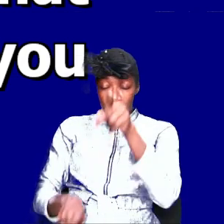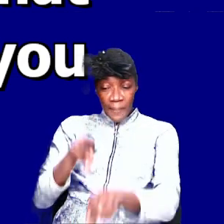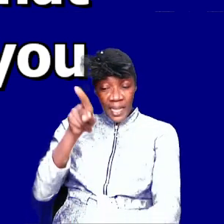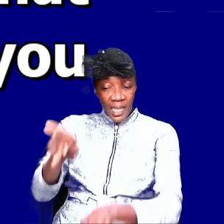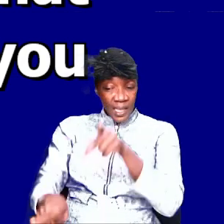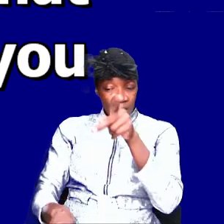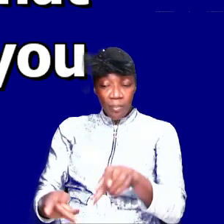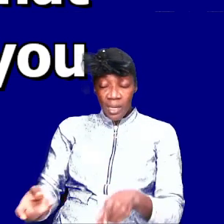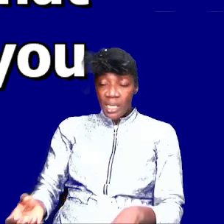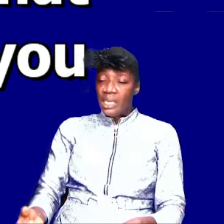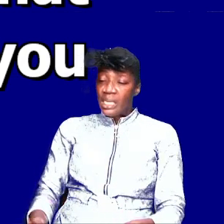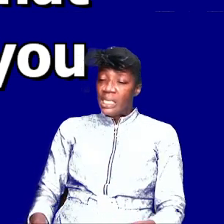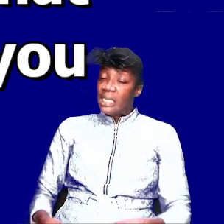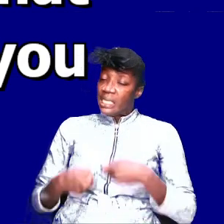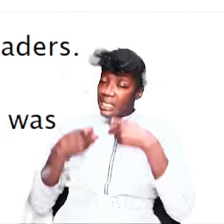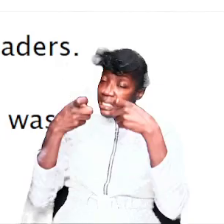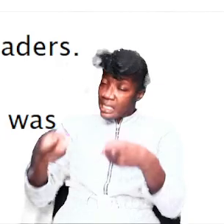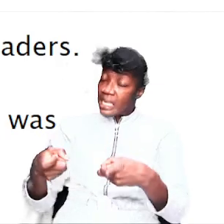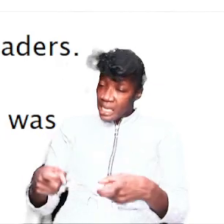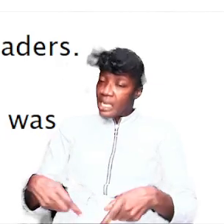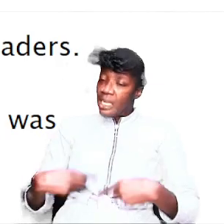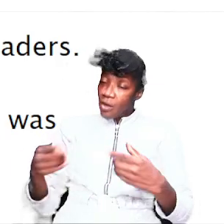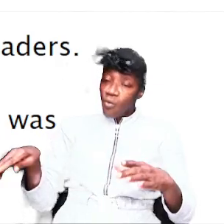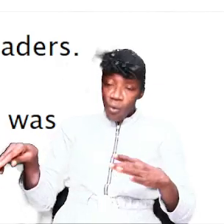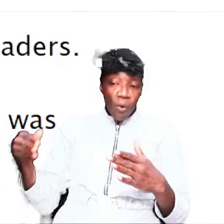They went against what was written in the scripture.